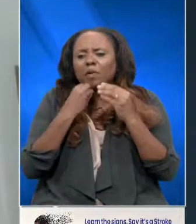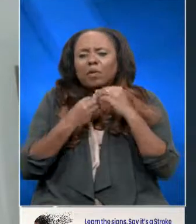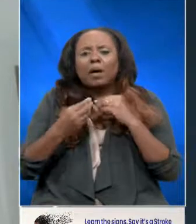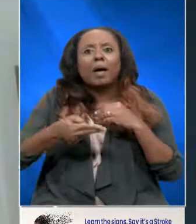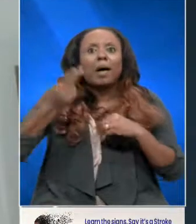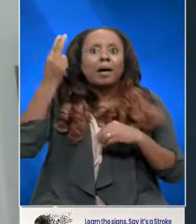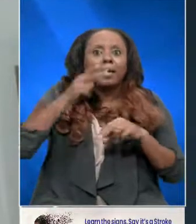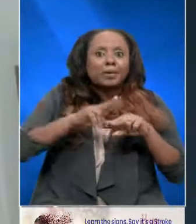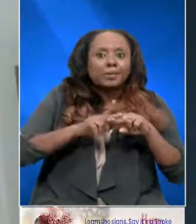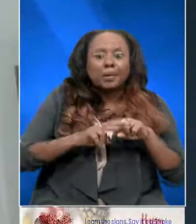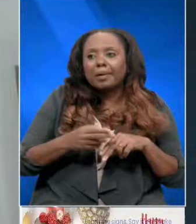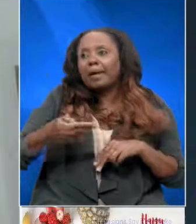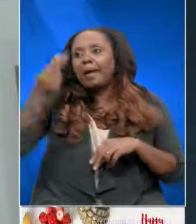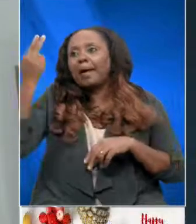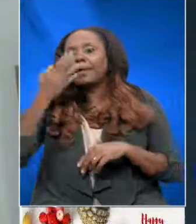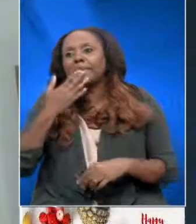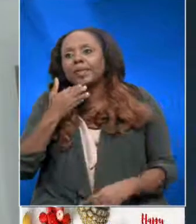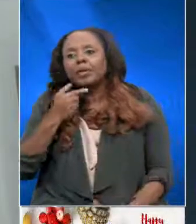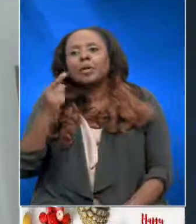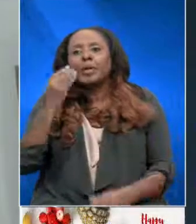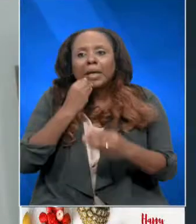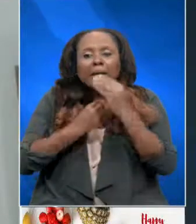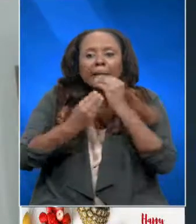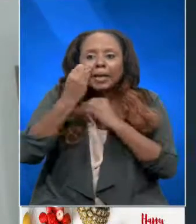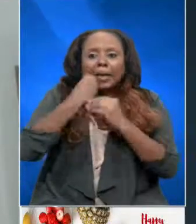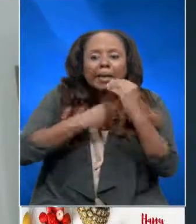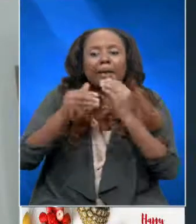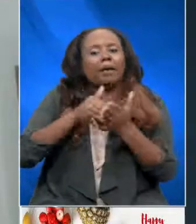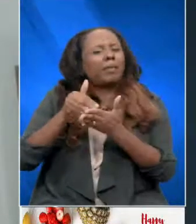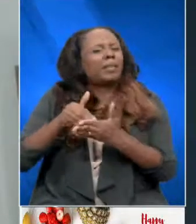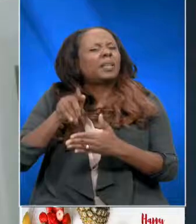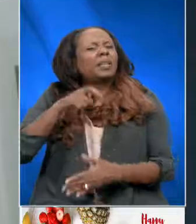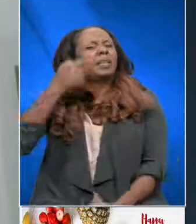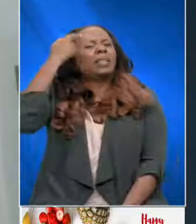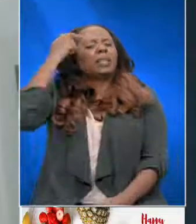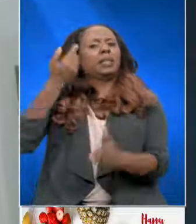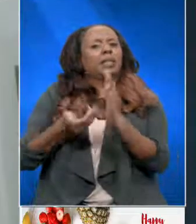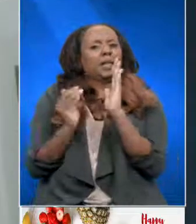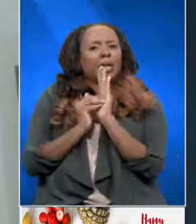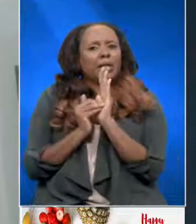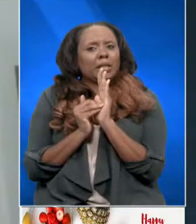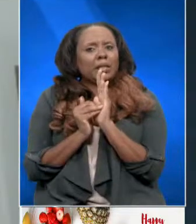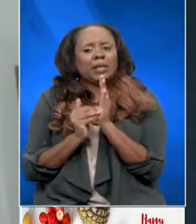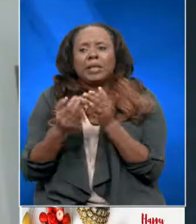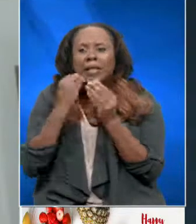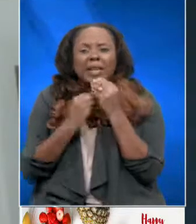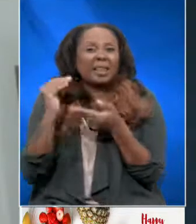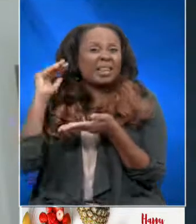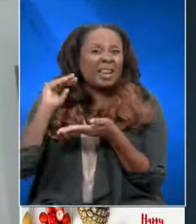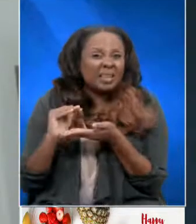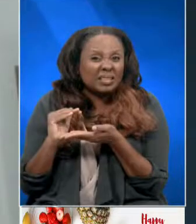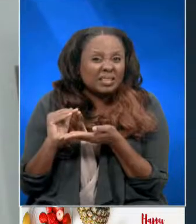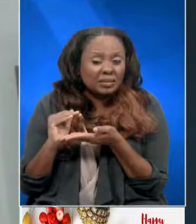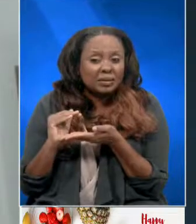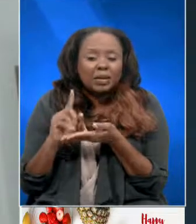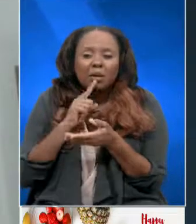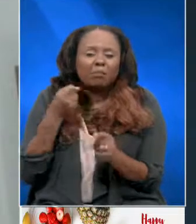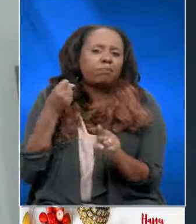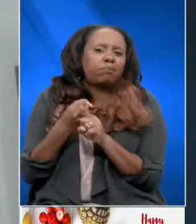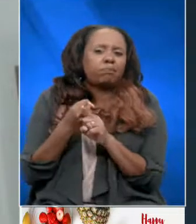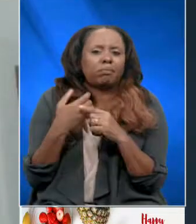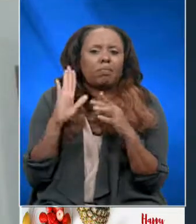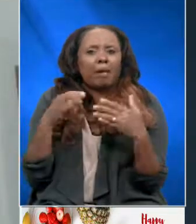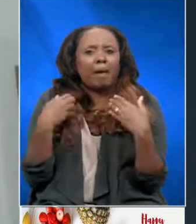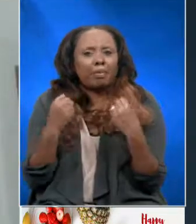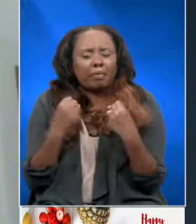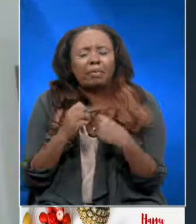you're having it frequently, you need to revise that. Okay, you need to have it less often because these things are affecting your health. So